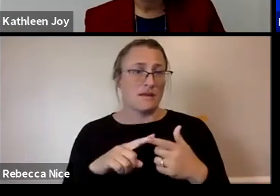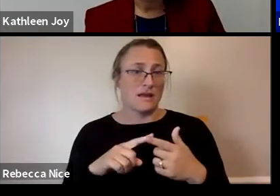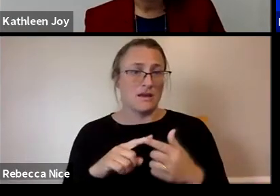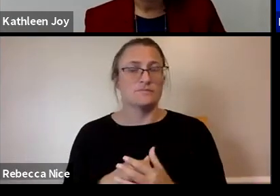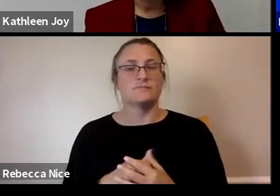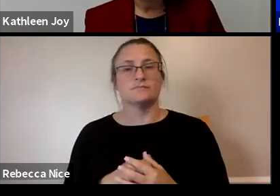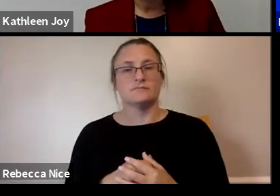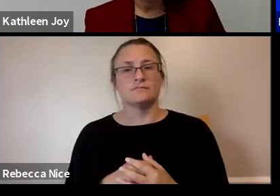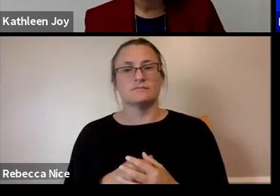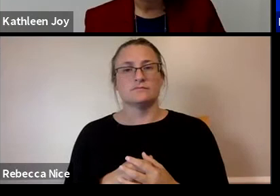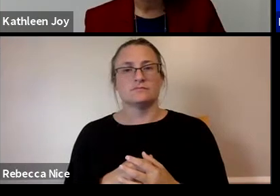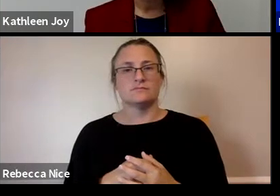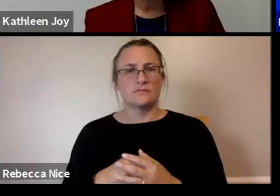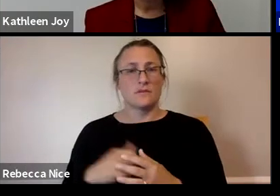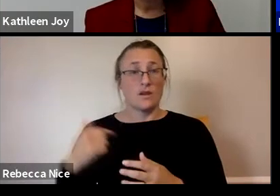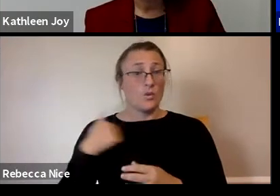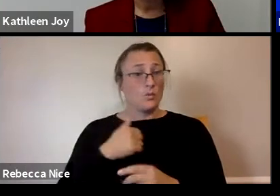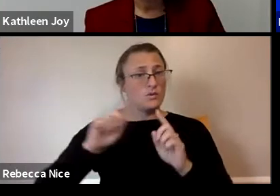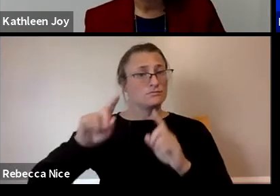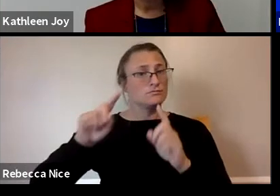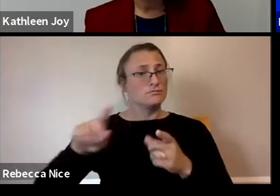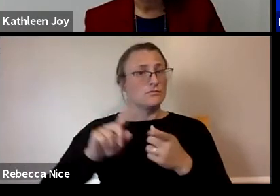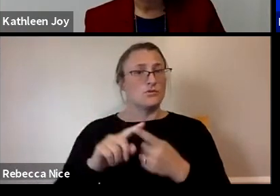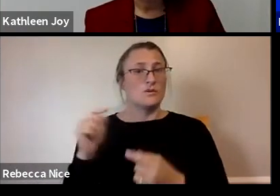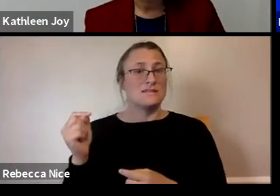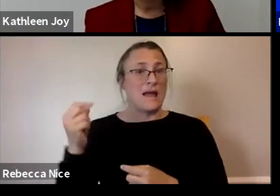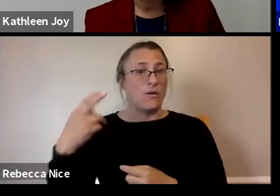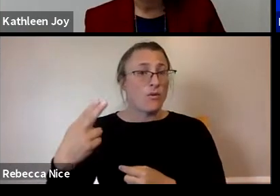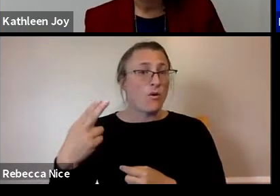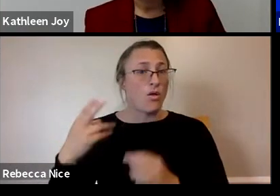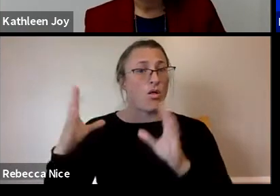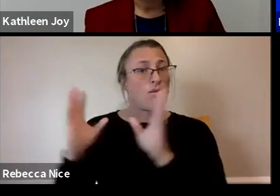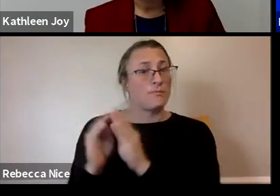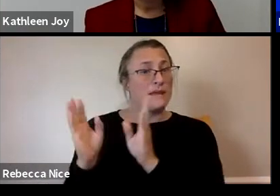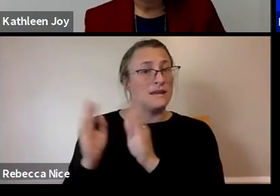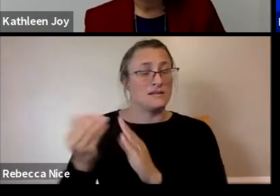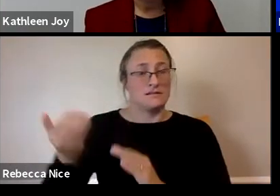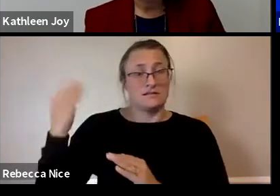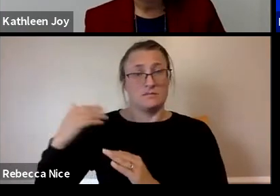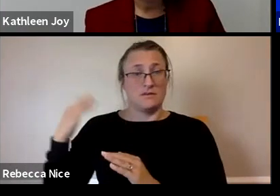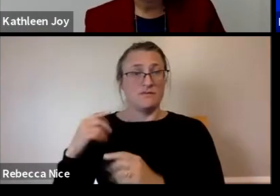We went to town hall meetings when they were looking to build the JFK